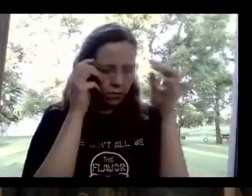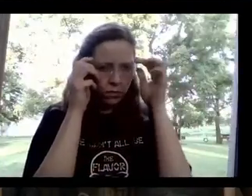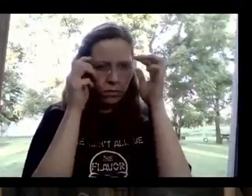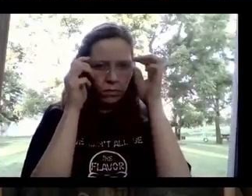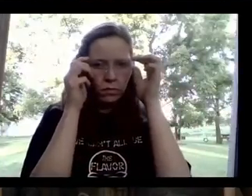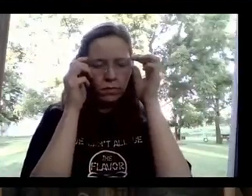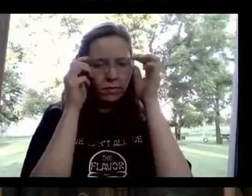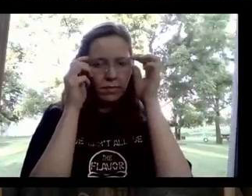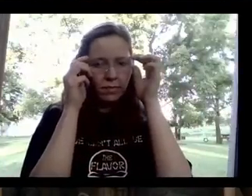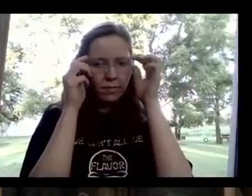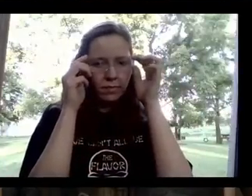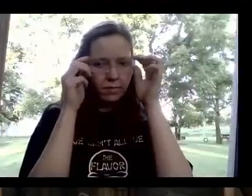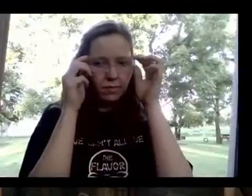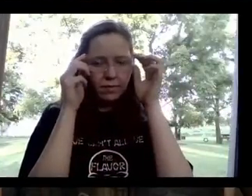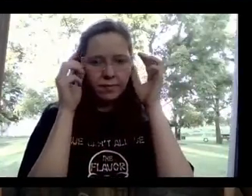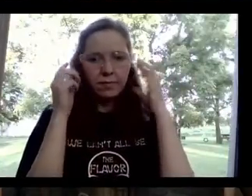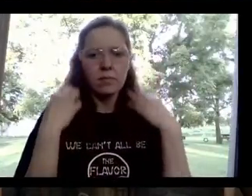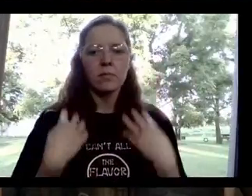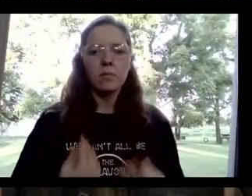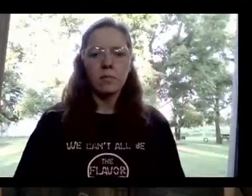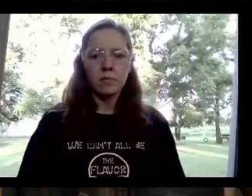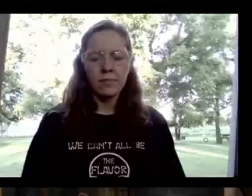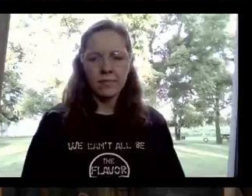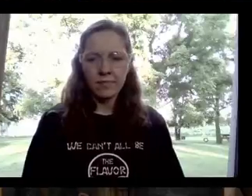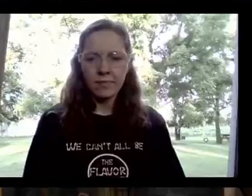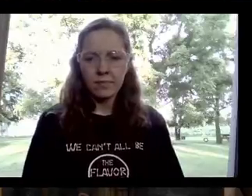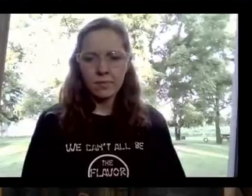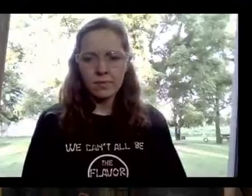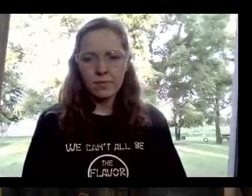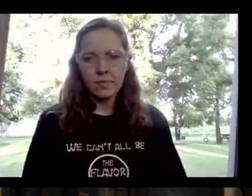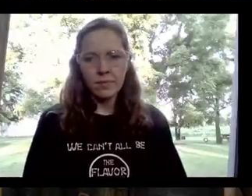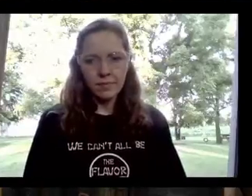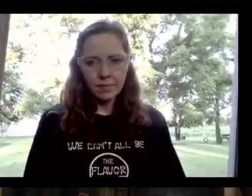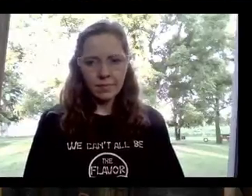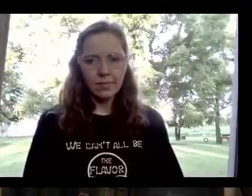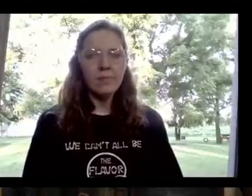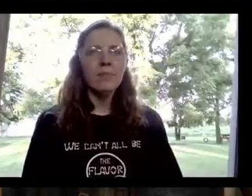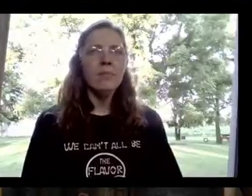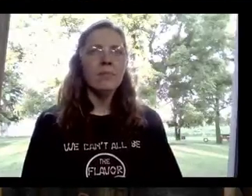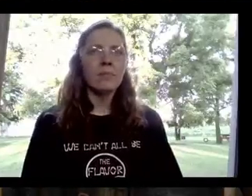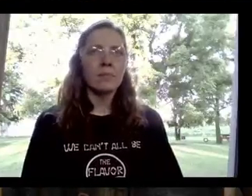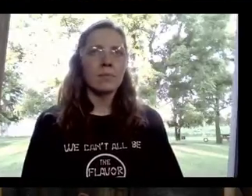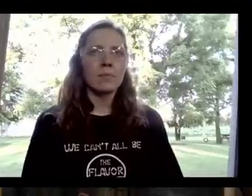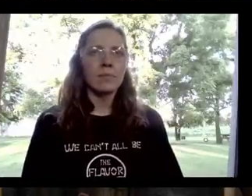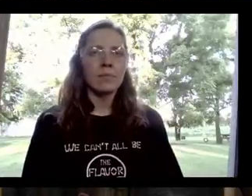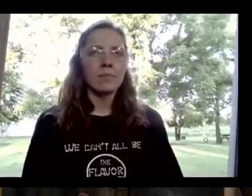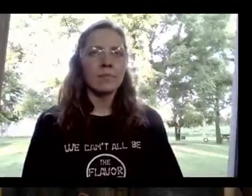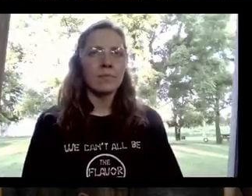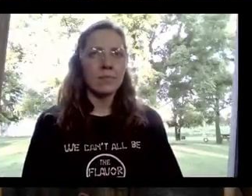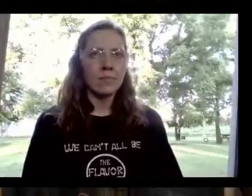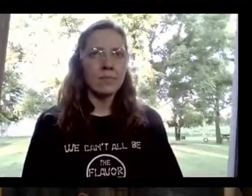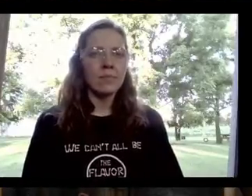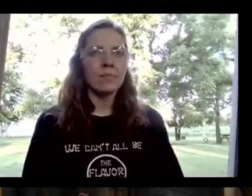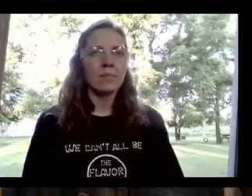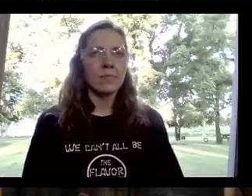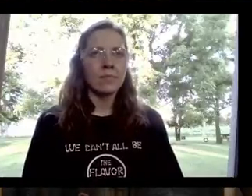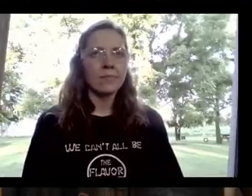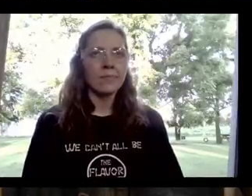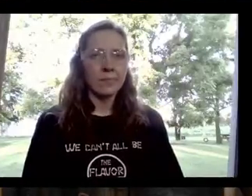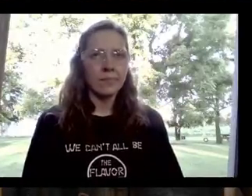hand. When I'm doing traditional work, about 50 pounds on average, you could say I go through per